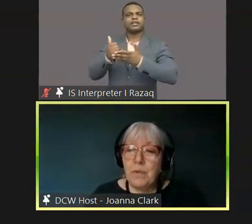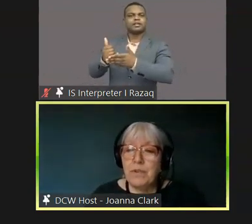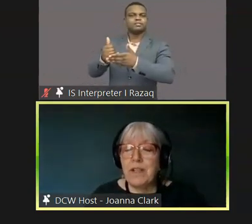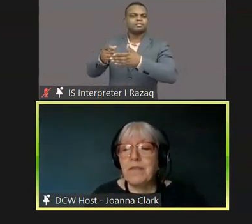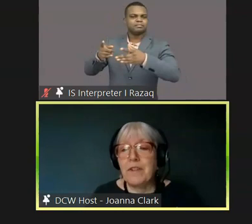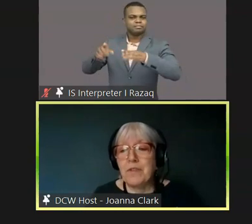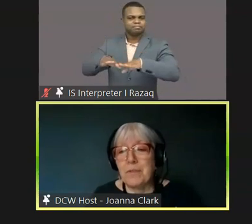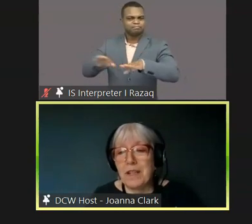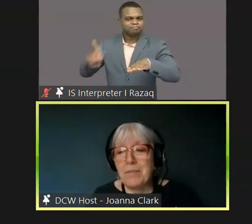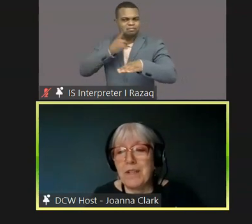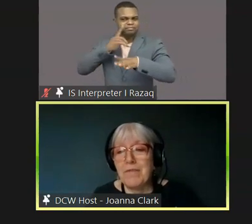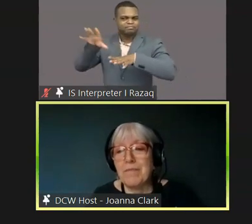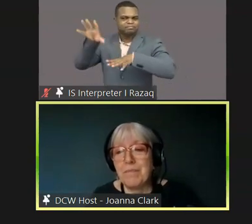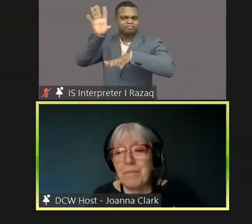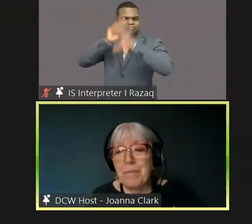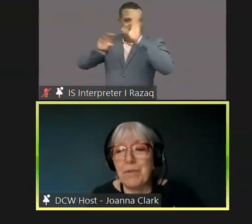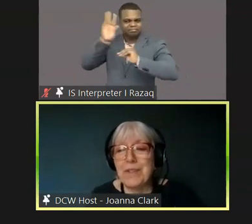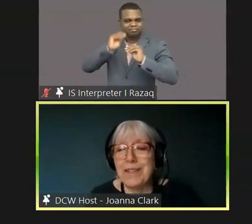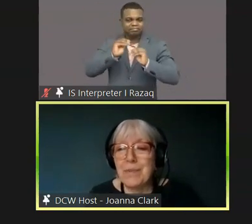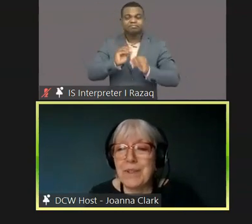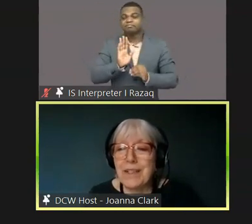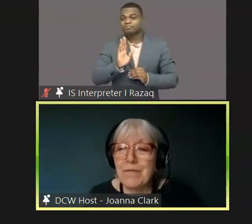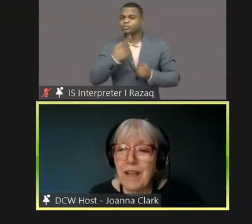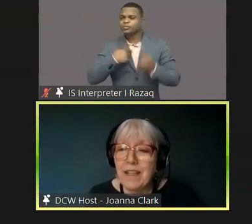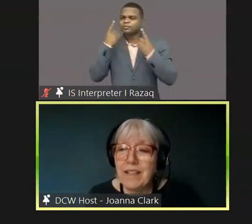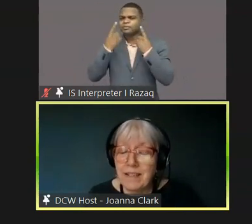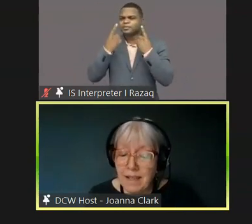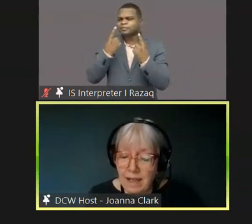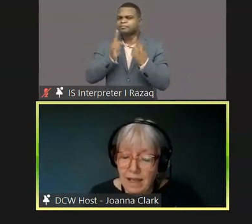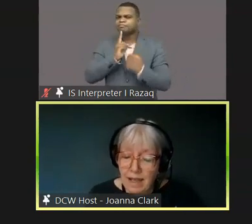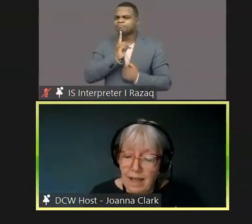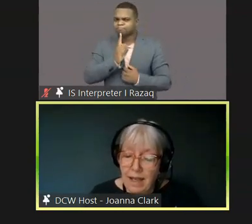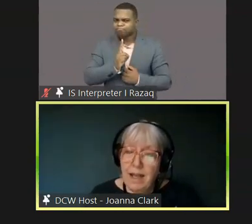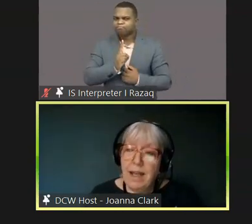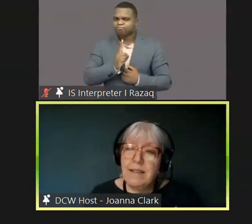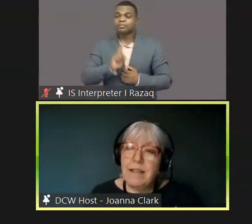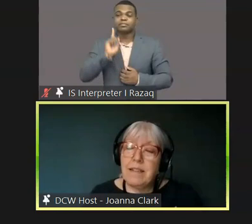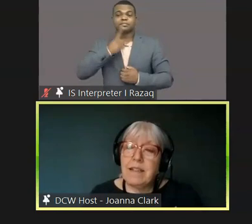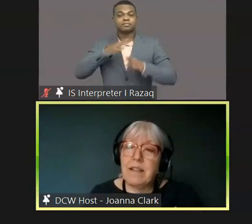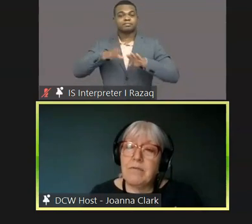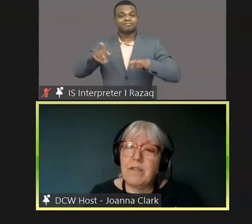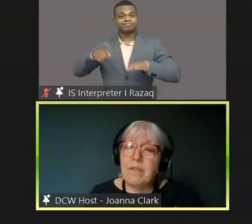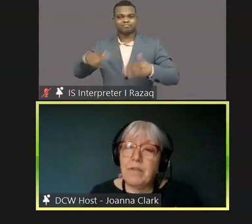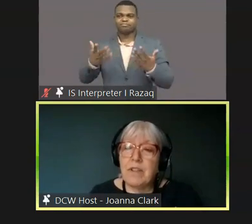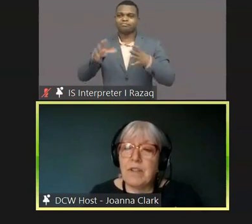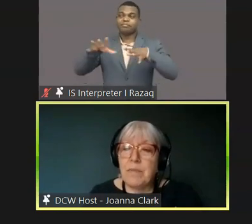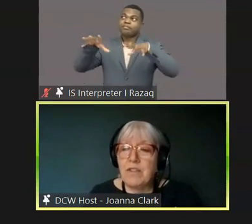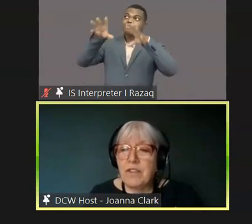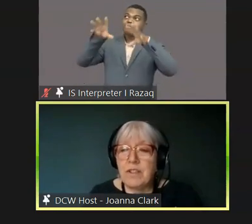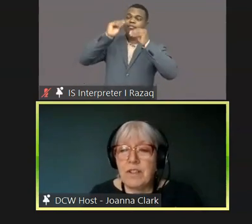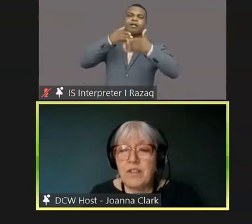who are born deaf and those who become deaf post-lingually face. And I think Rose